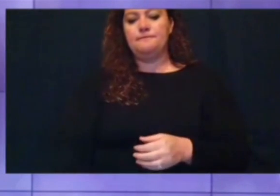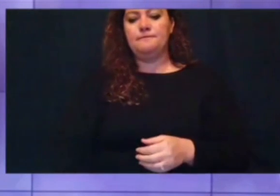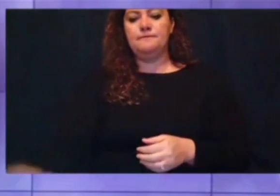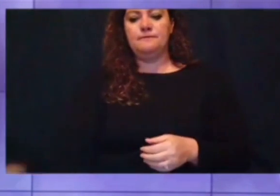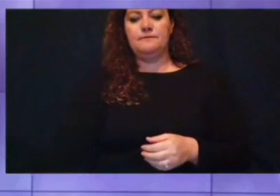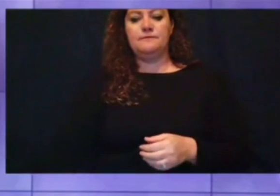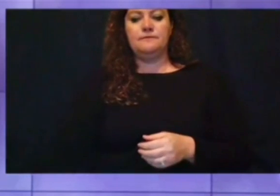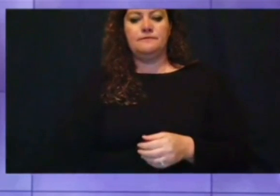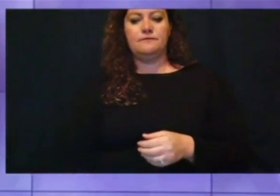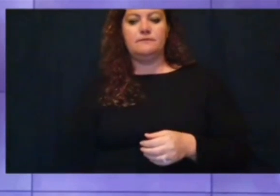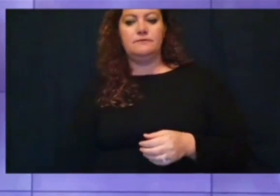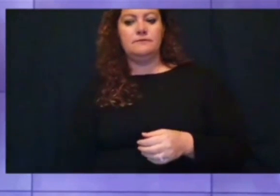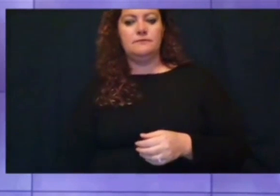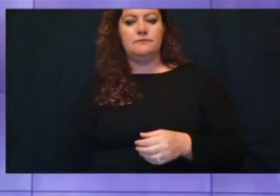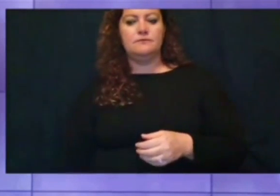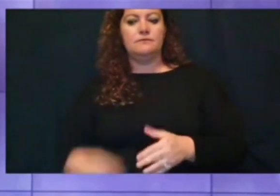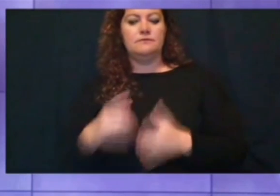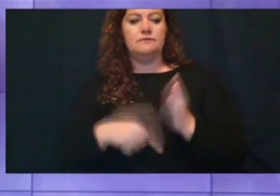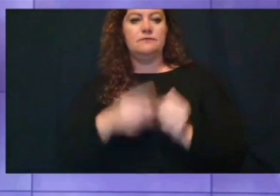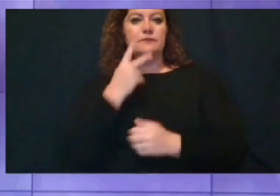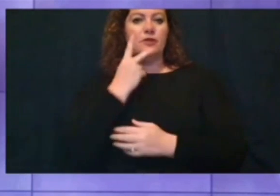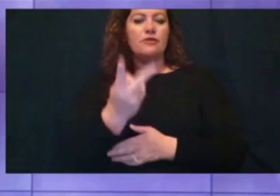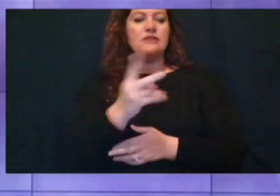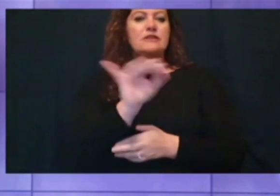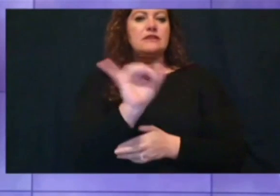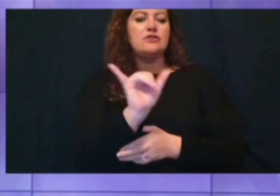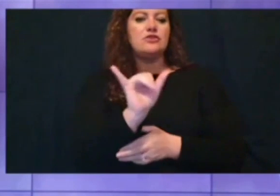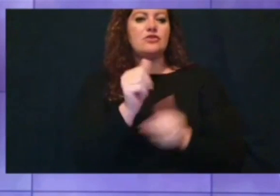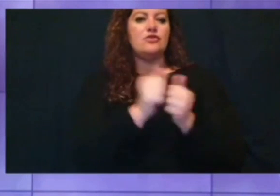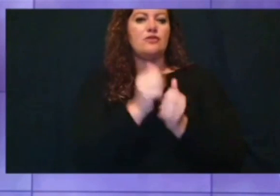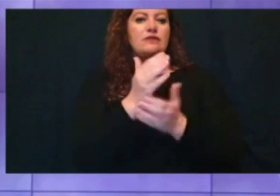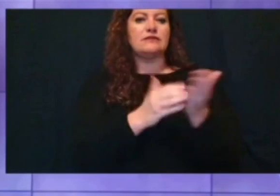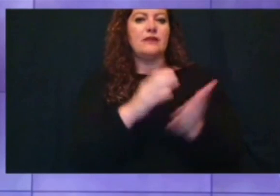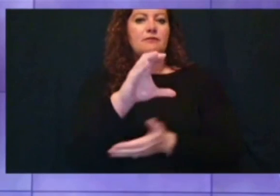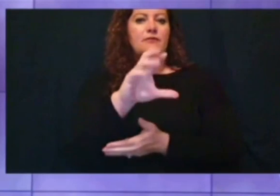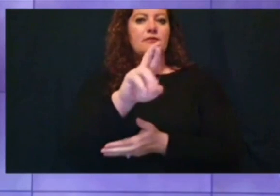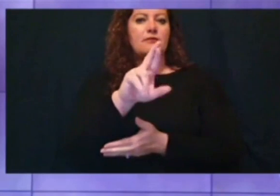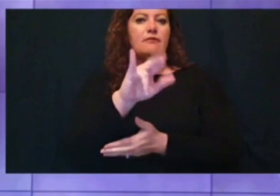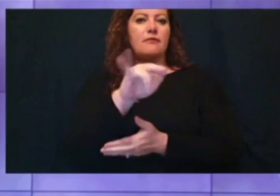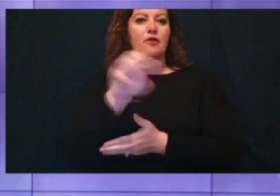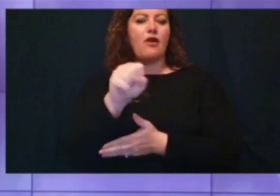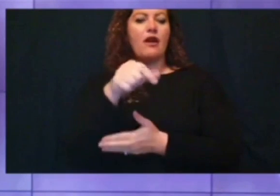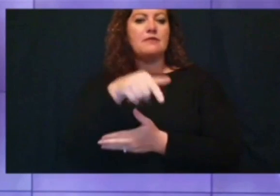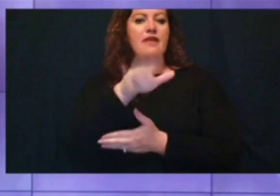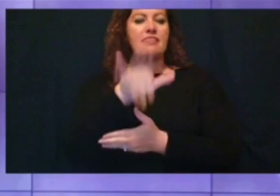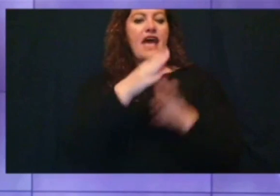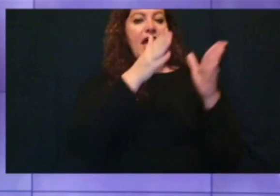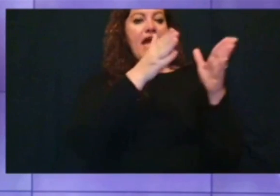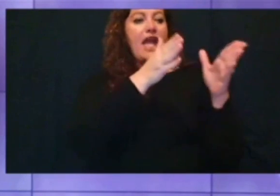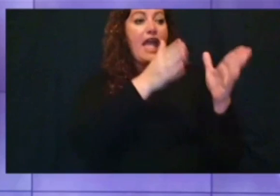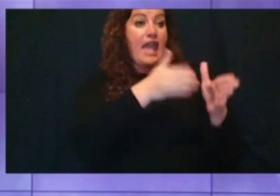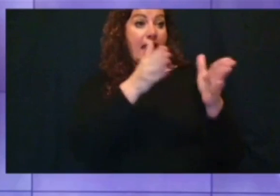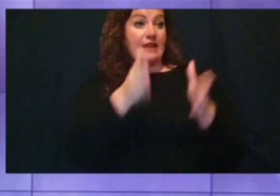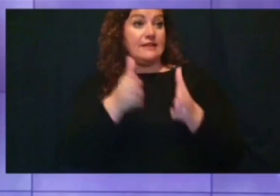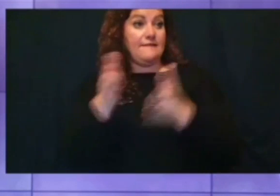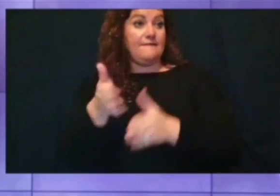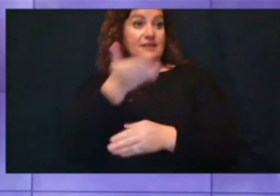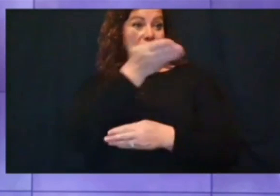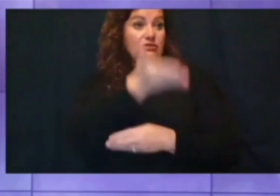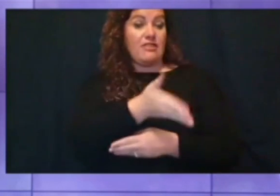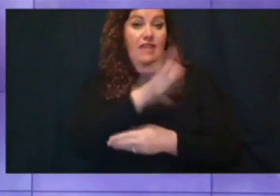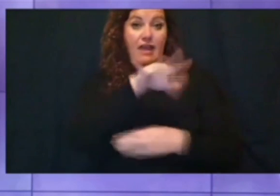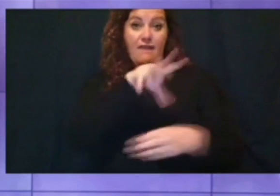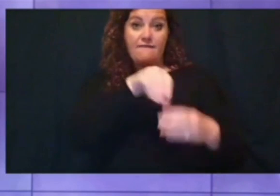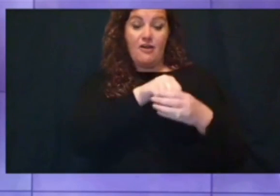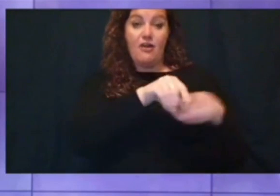You know, what we're seeing also in some of these crimes is that the individuals that are involved in these crimes also have